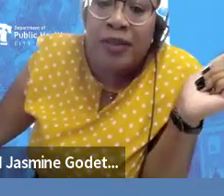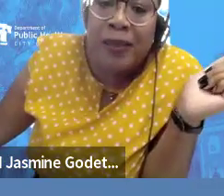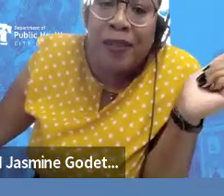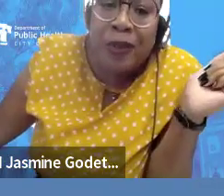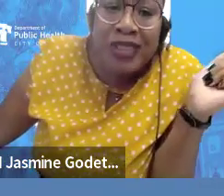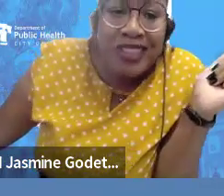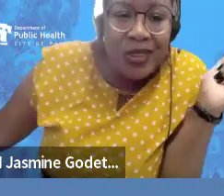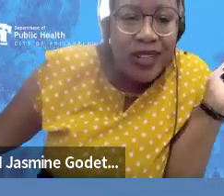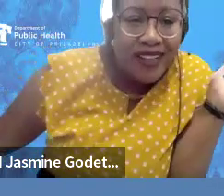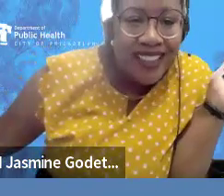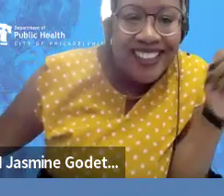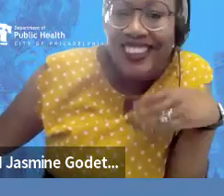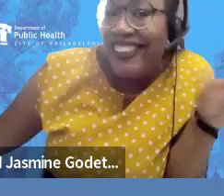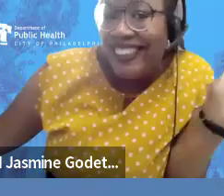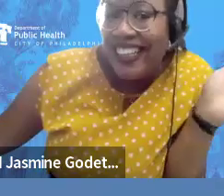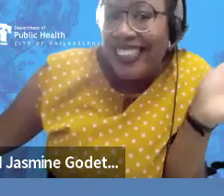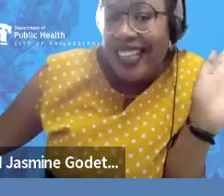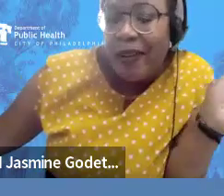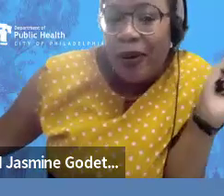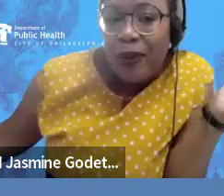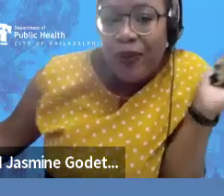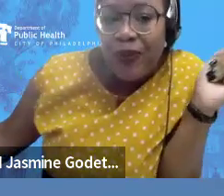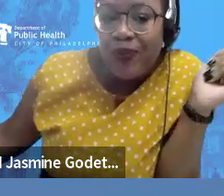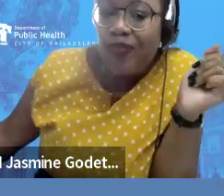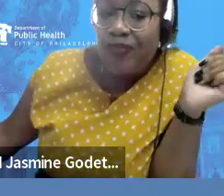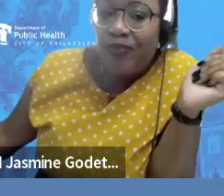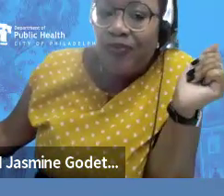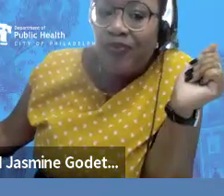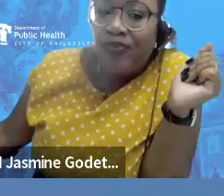allow some other folks to join on. Nice to see everyone.